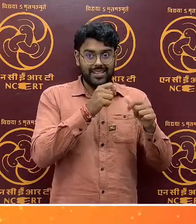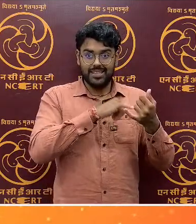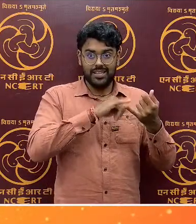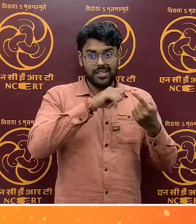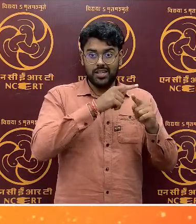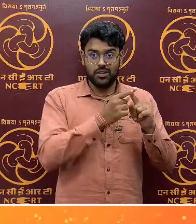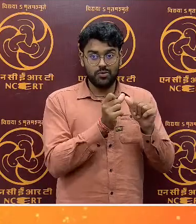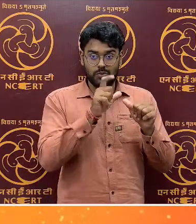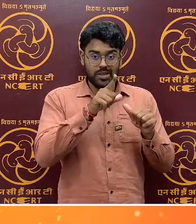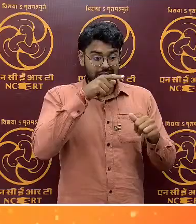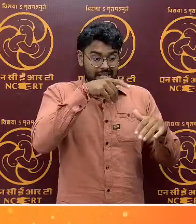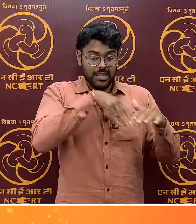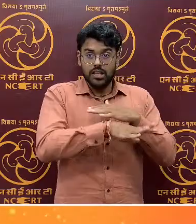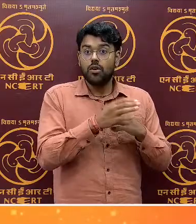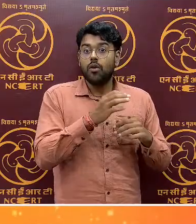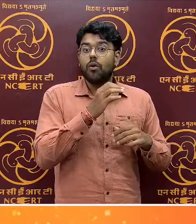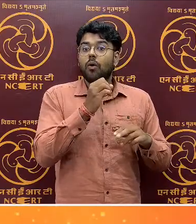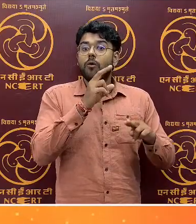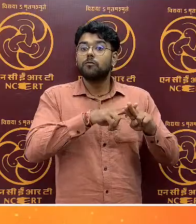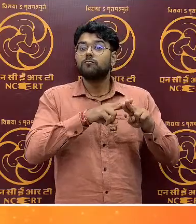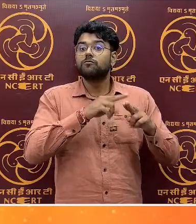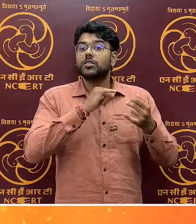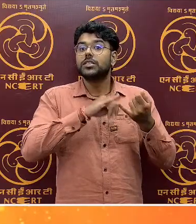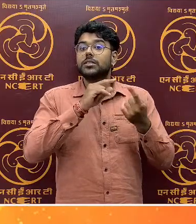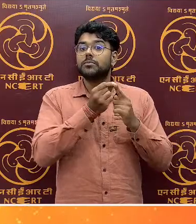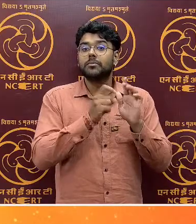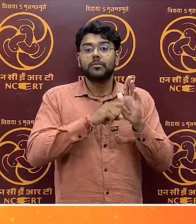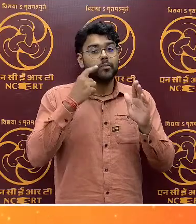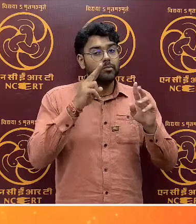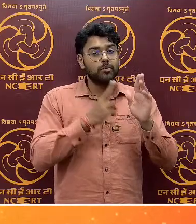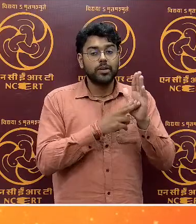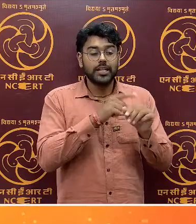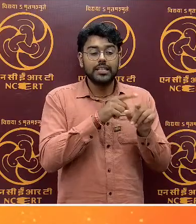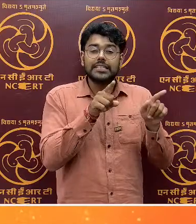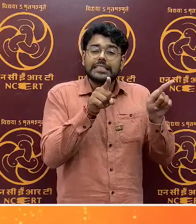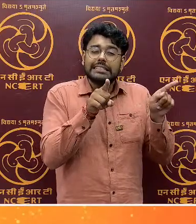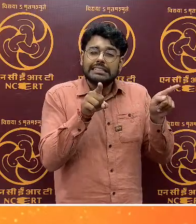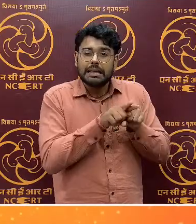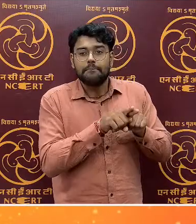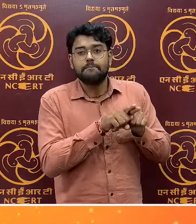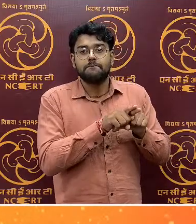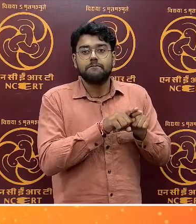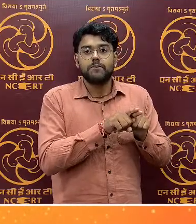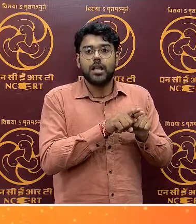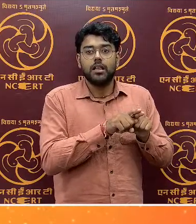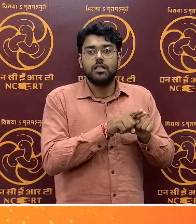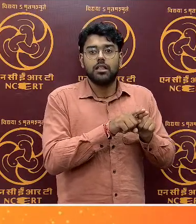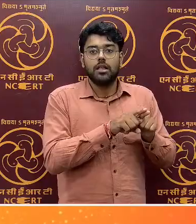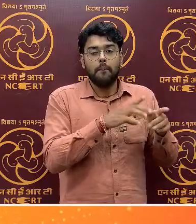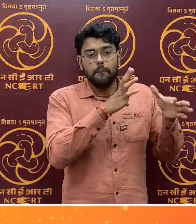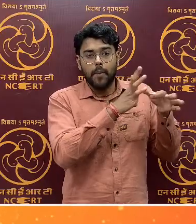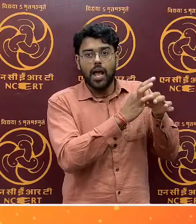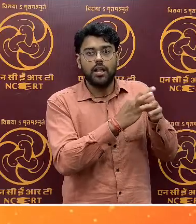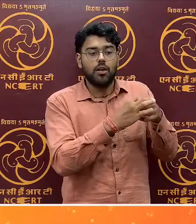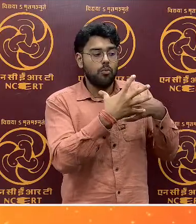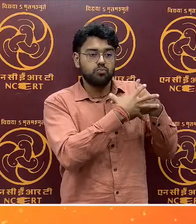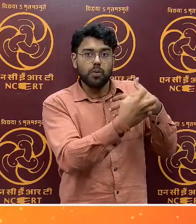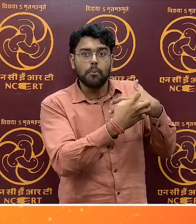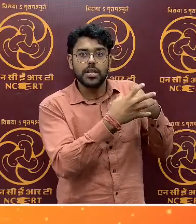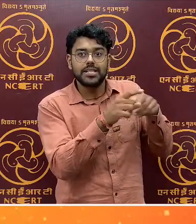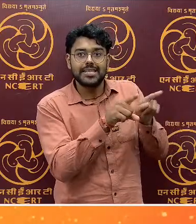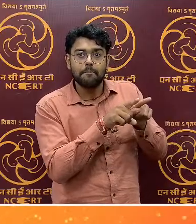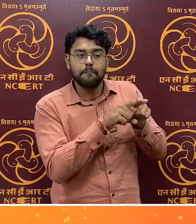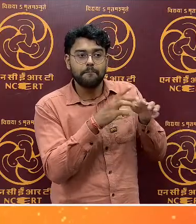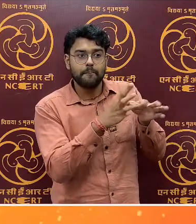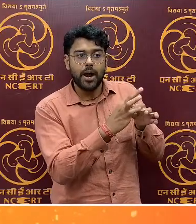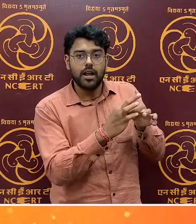those offspring, they are very much identical to their parent. So just it is the carbon copy of their parent.